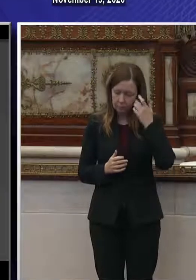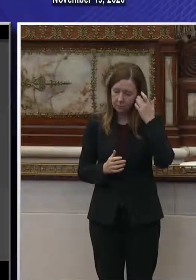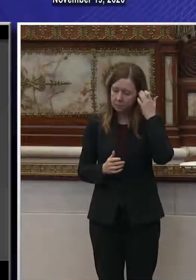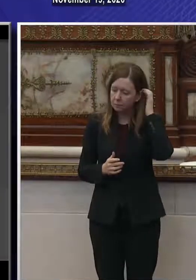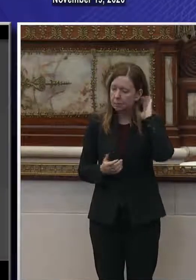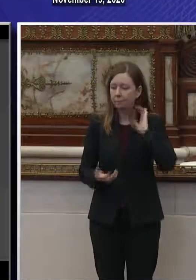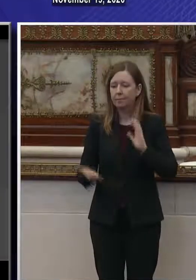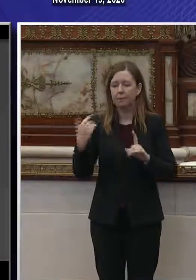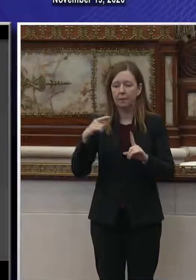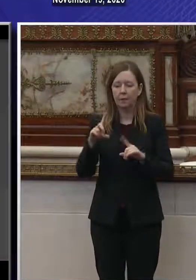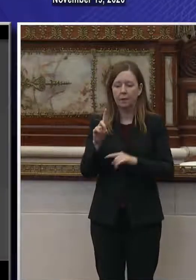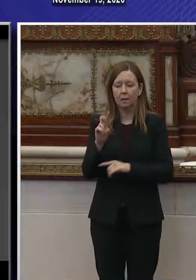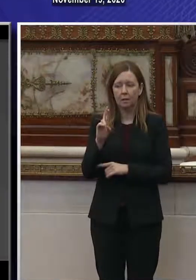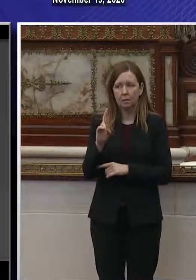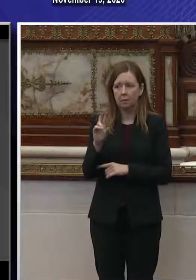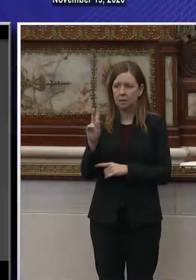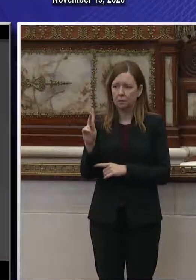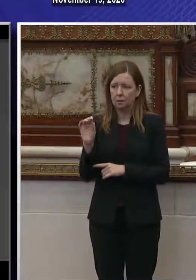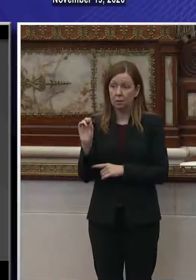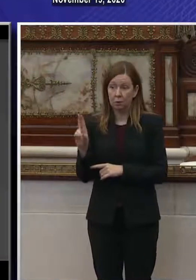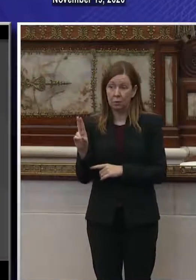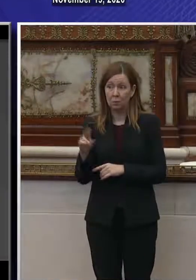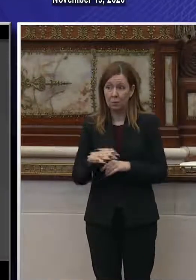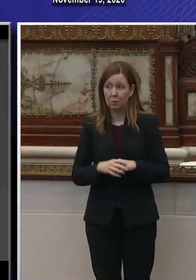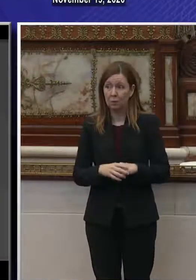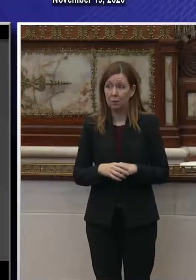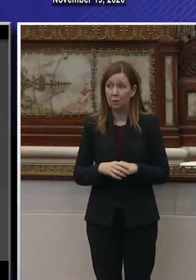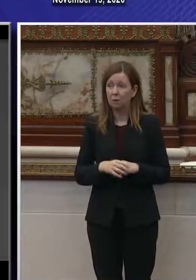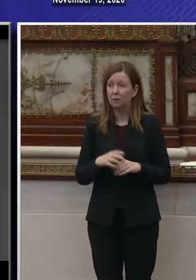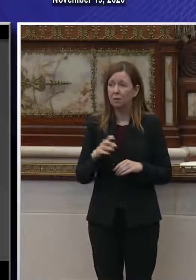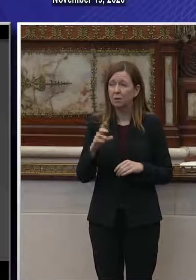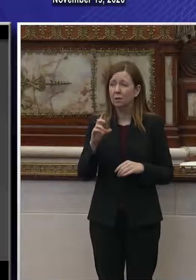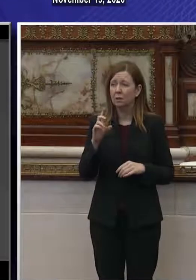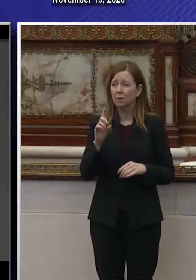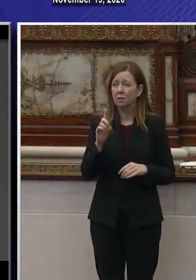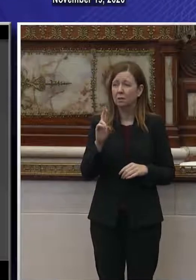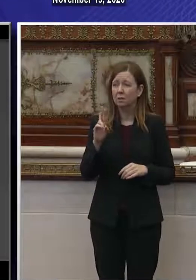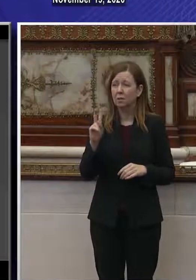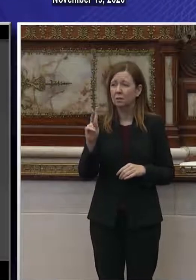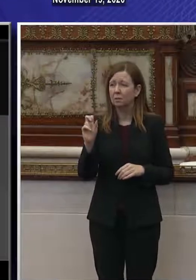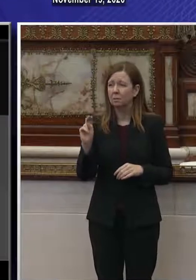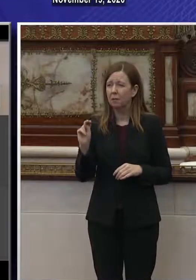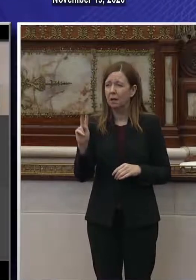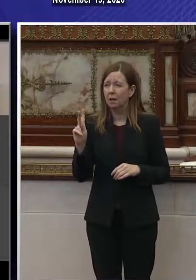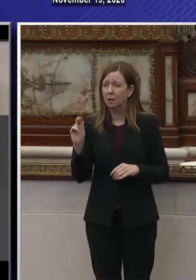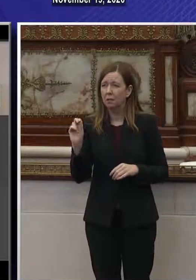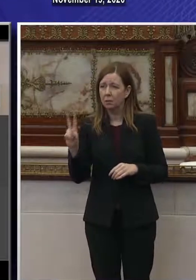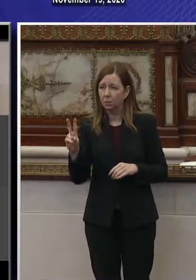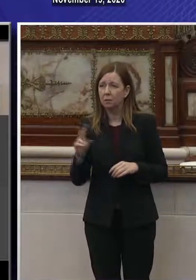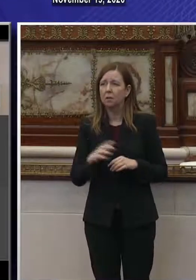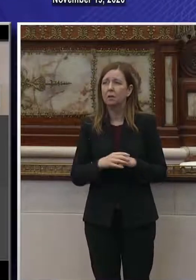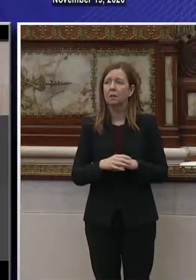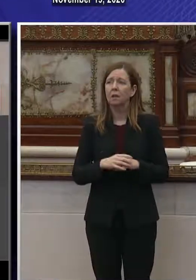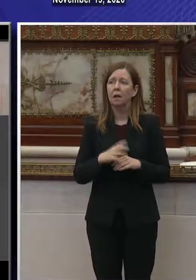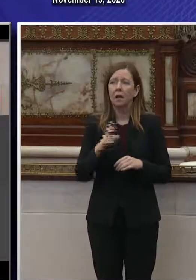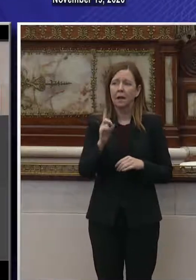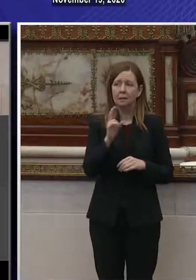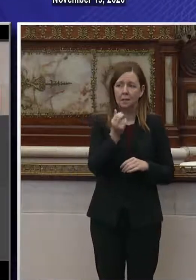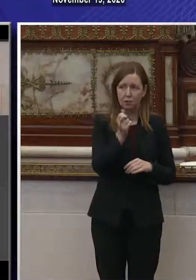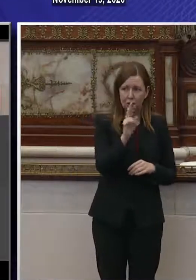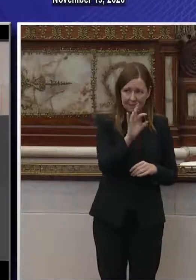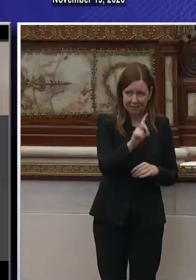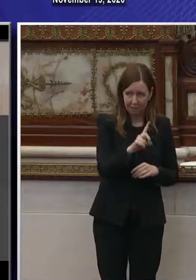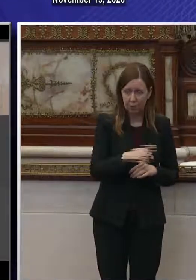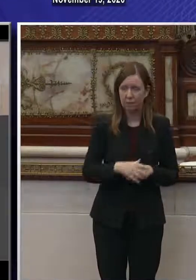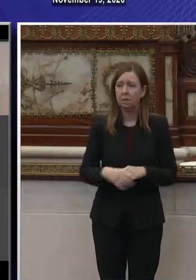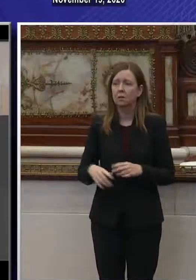to Dr. Koo, I think, Dr. Bonk from Jefferson, if he's still with us, and Dr. Stanford. You